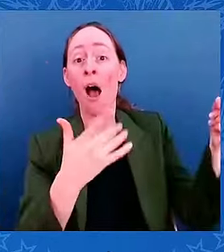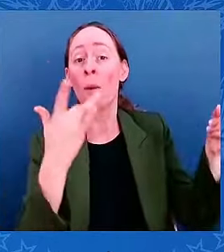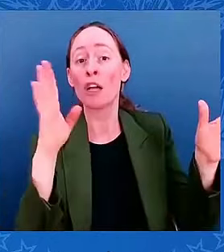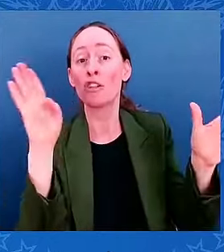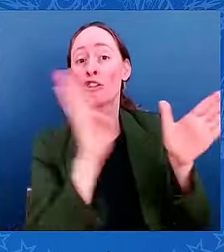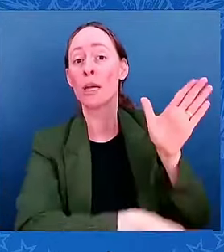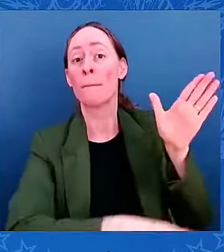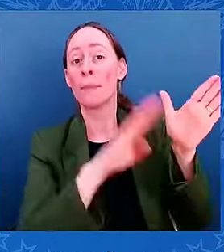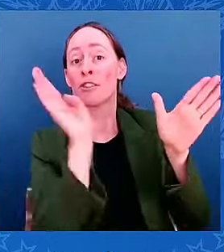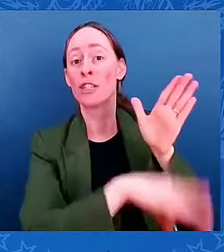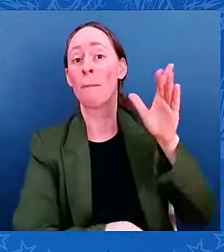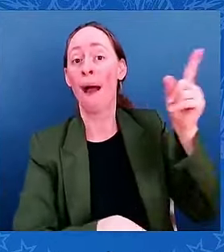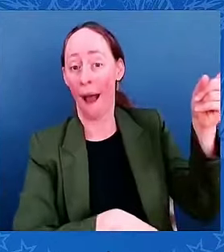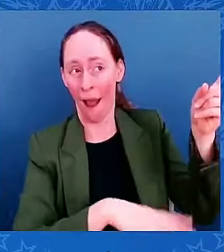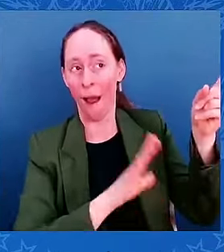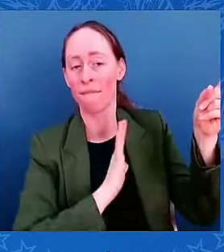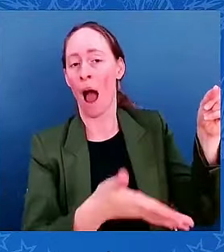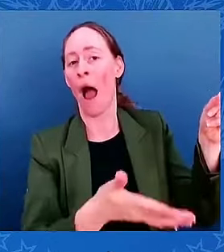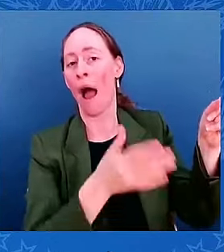watch.